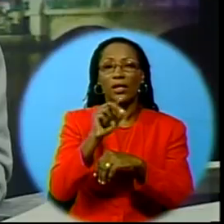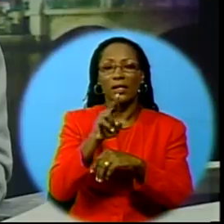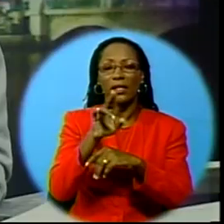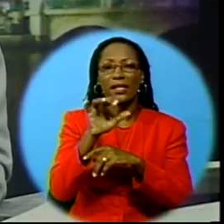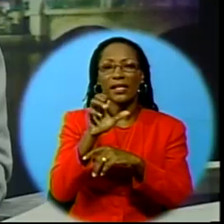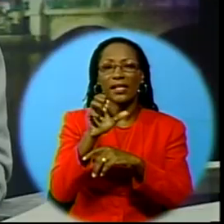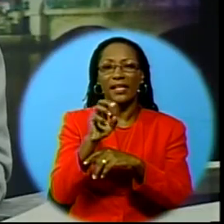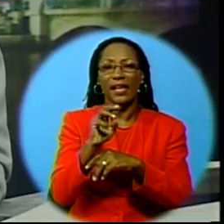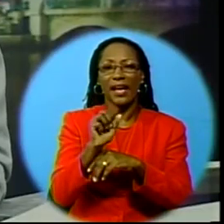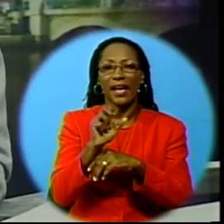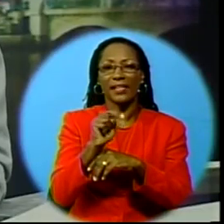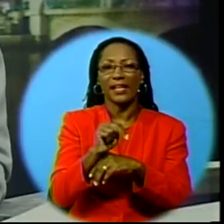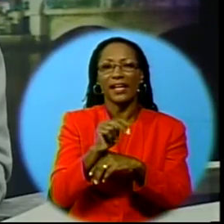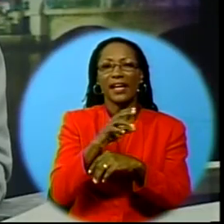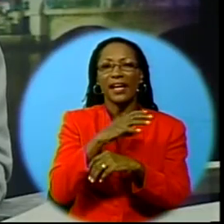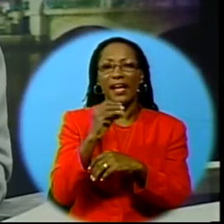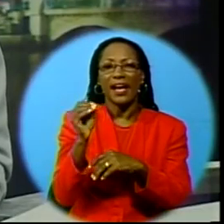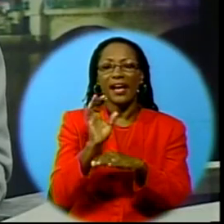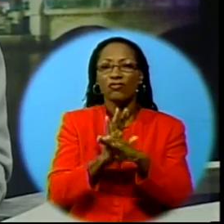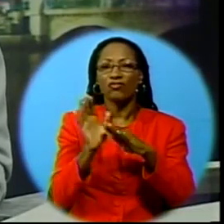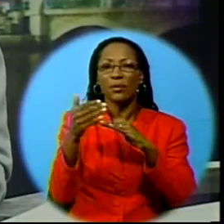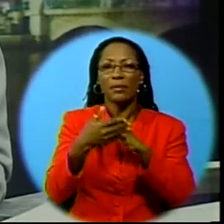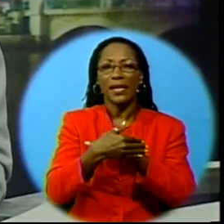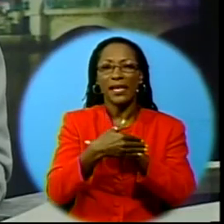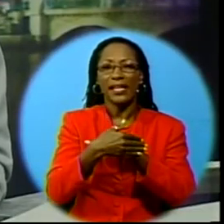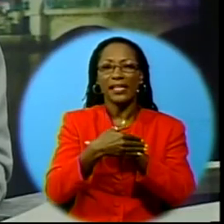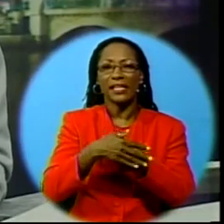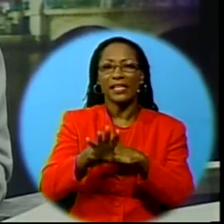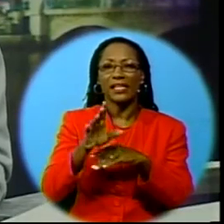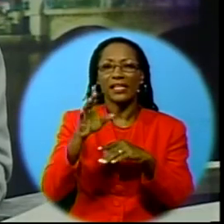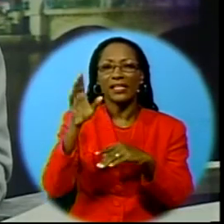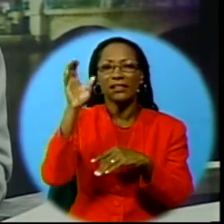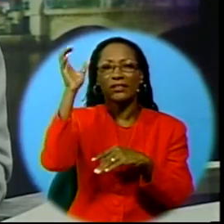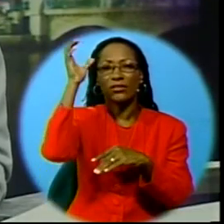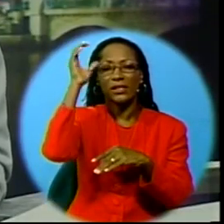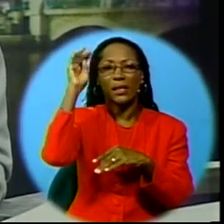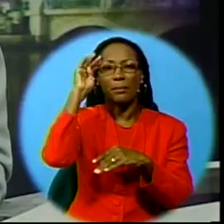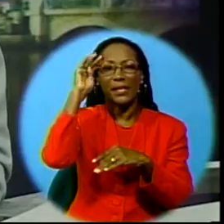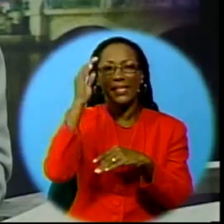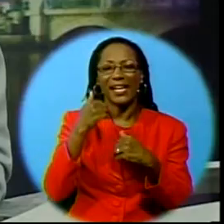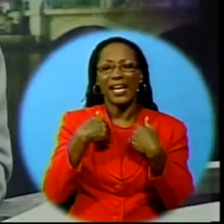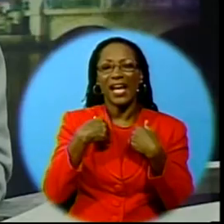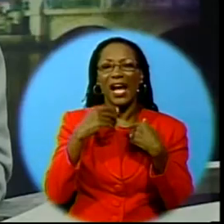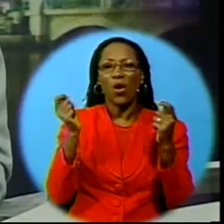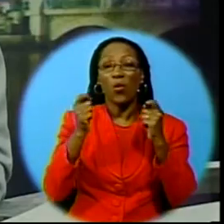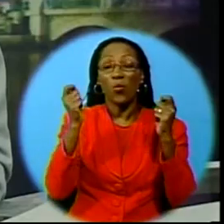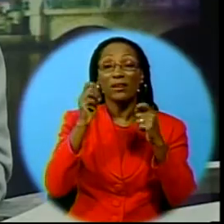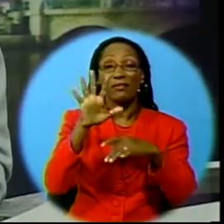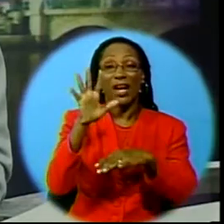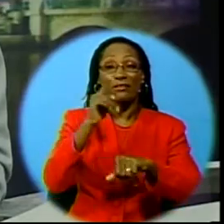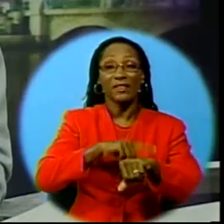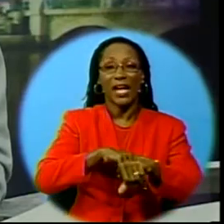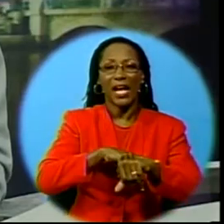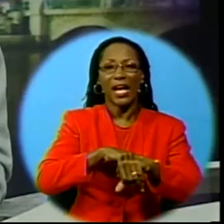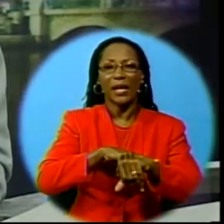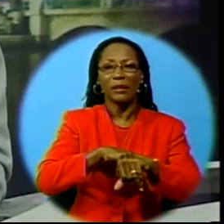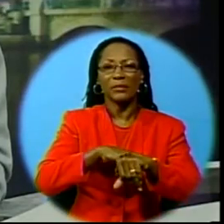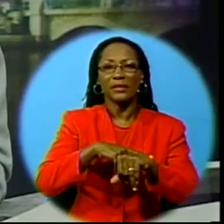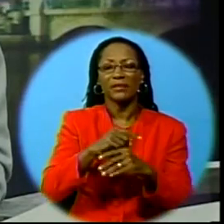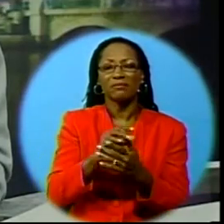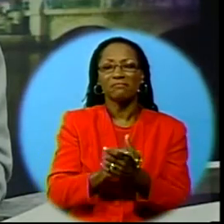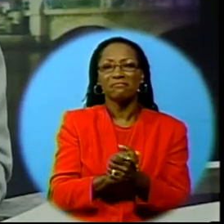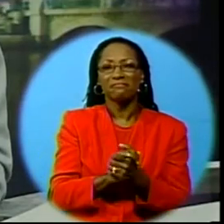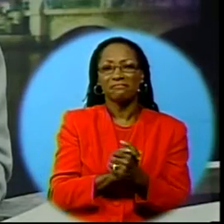Meanwhile, Jamaica's Chris Binney became a 5-time men's champ when he defeated Cameron Stafford of the Cayman Islands. CBC's Shane